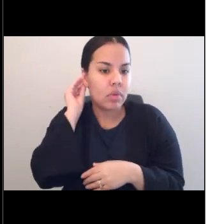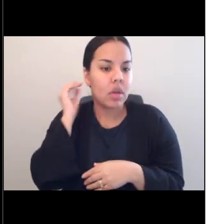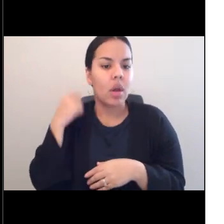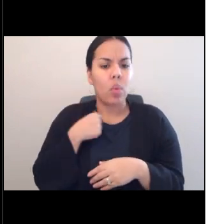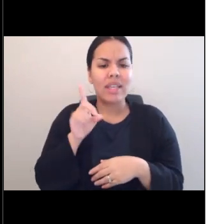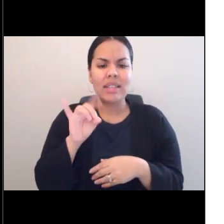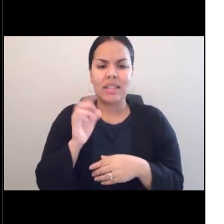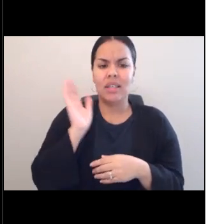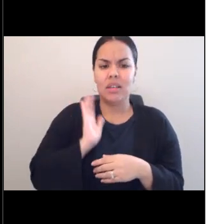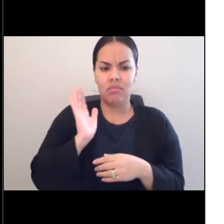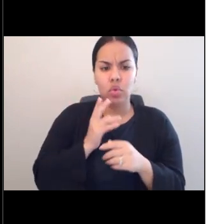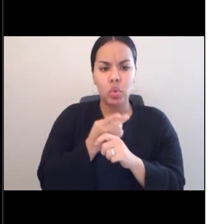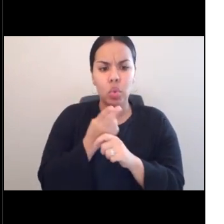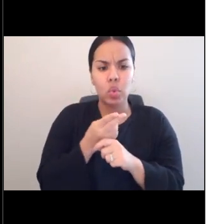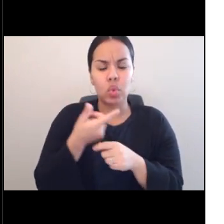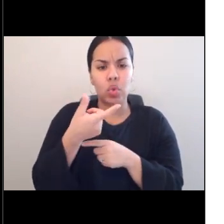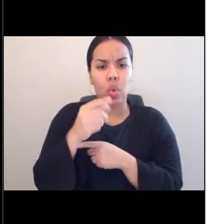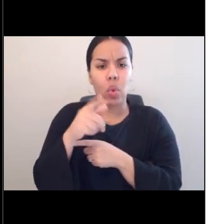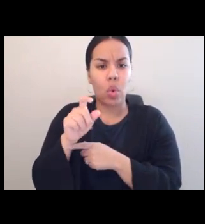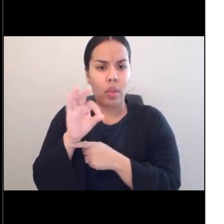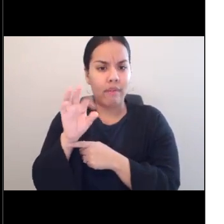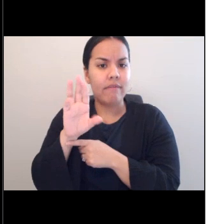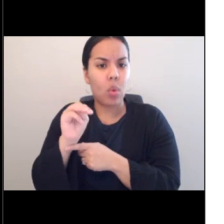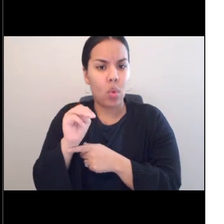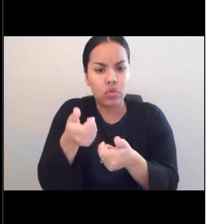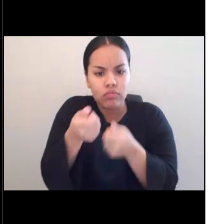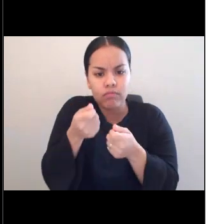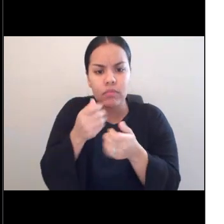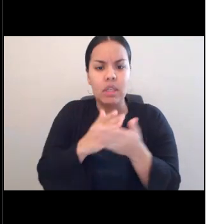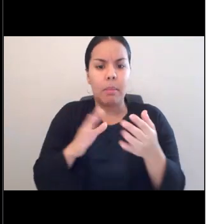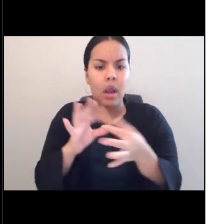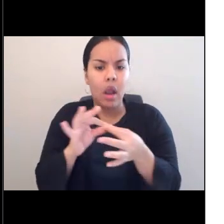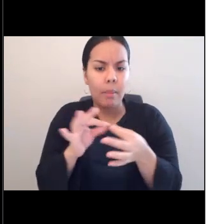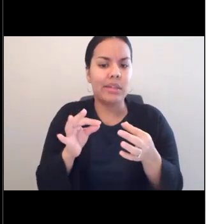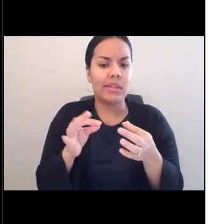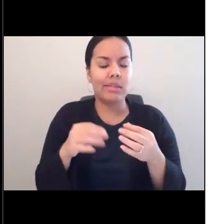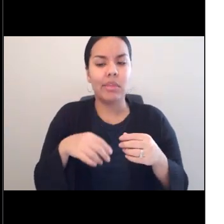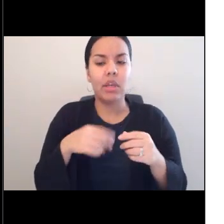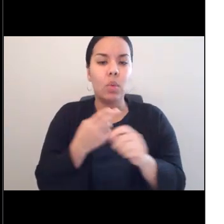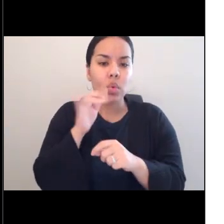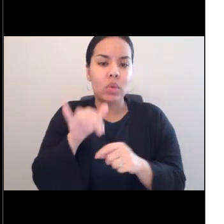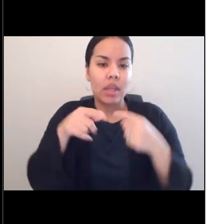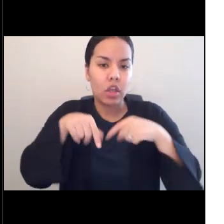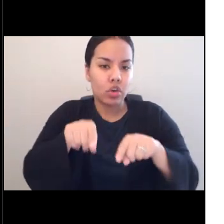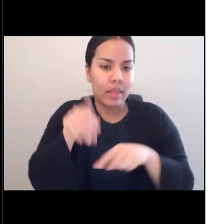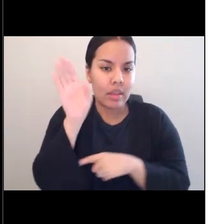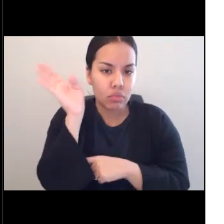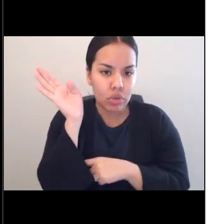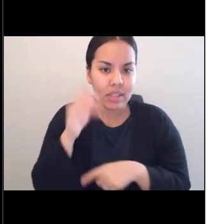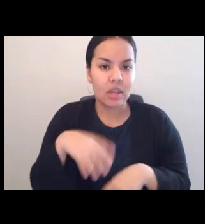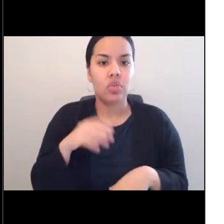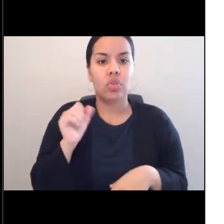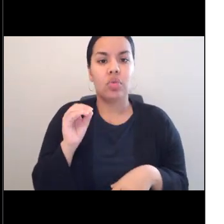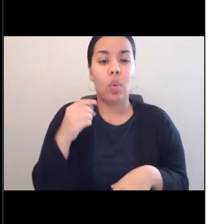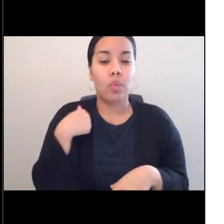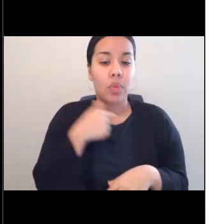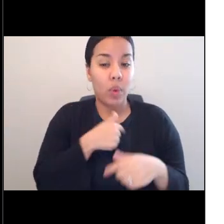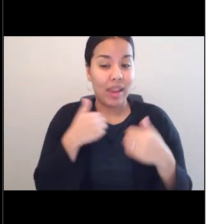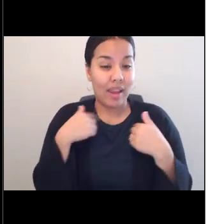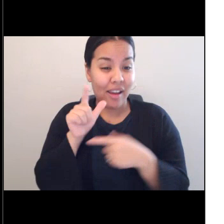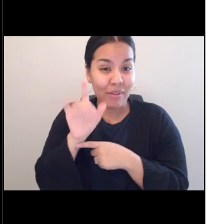comments from users of Linguist Twitter that are used throughout this presentation. So we got 28